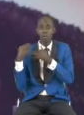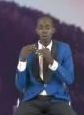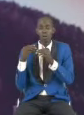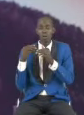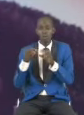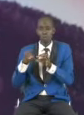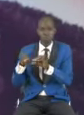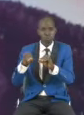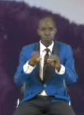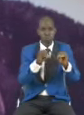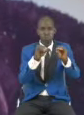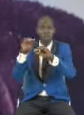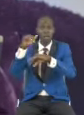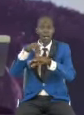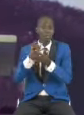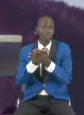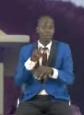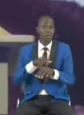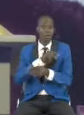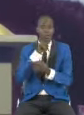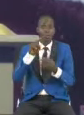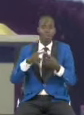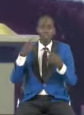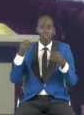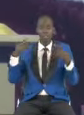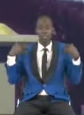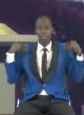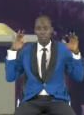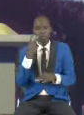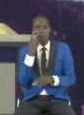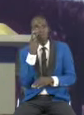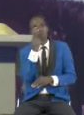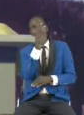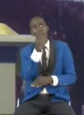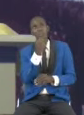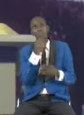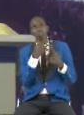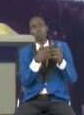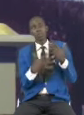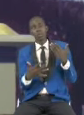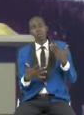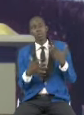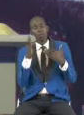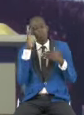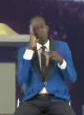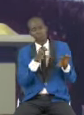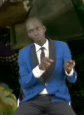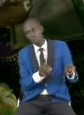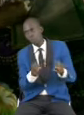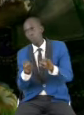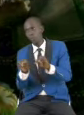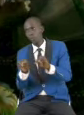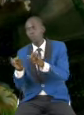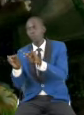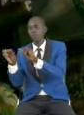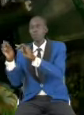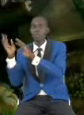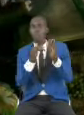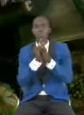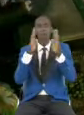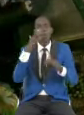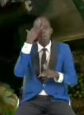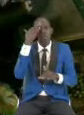time, that angel, once he sees the blood, he'll pass over that house. Why? The